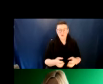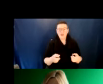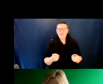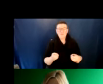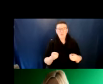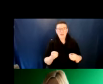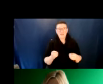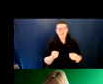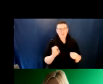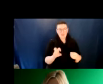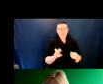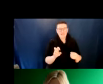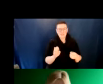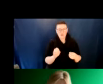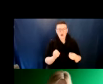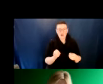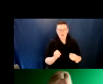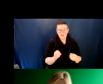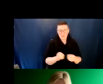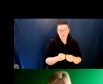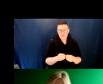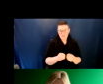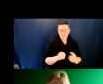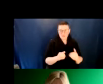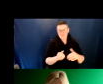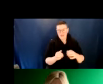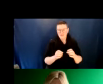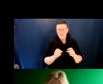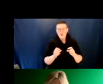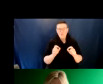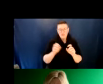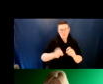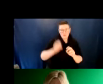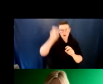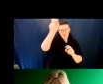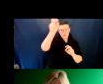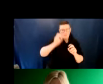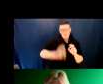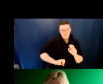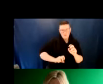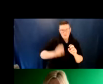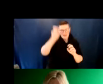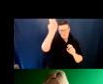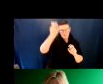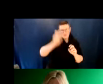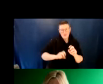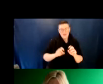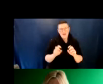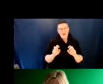subjects were given 30 seconds to recall memories, either positive or negative, while they were moving marbles up or